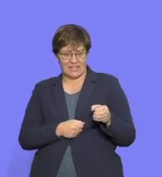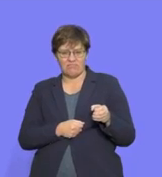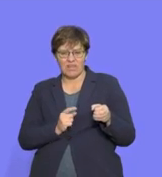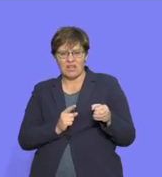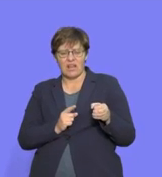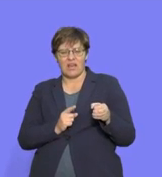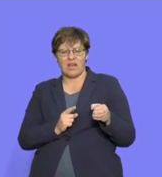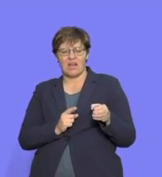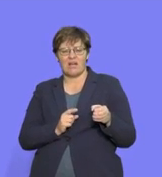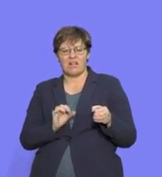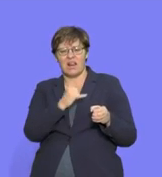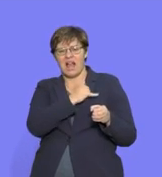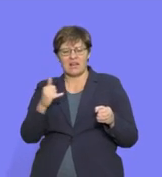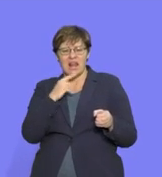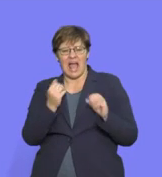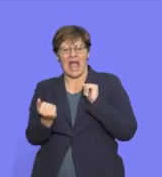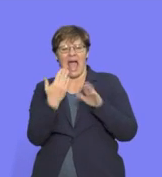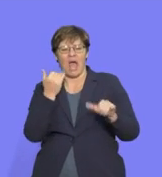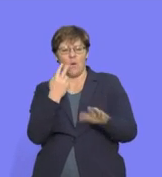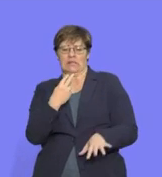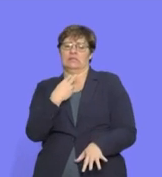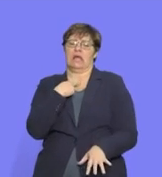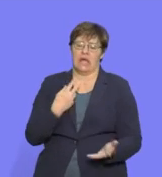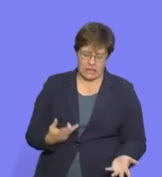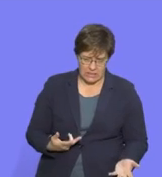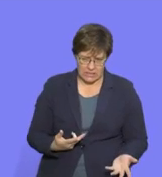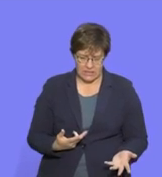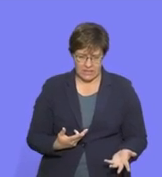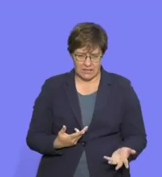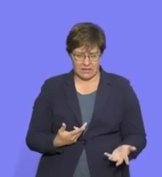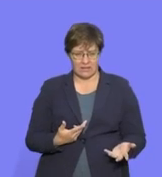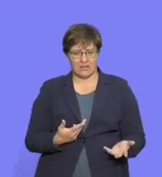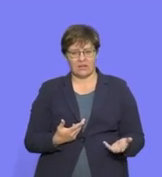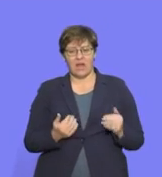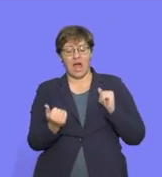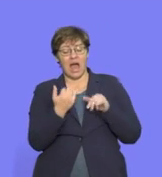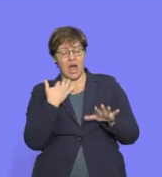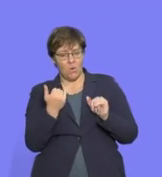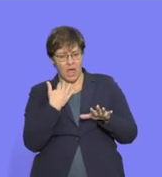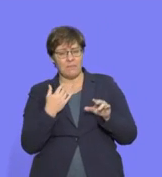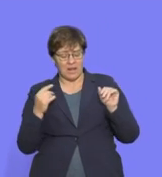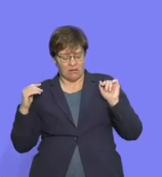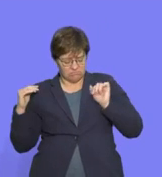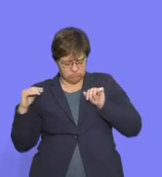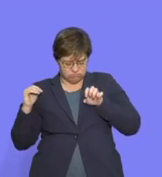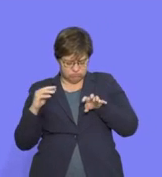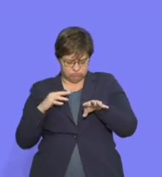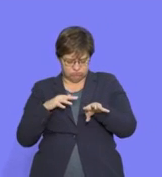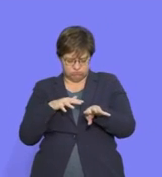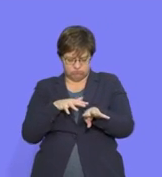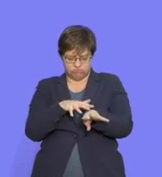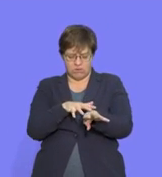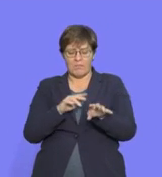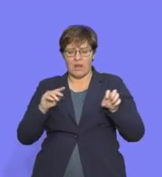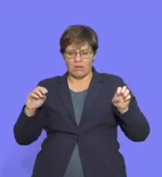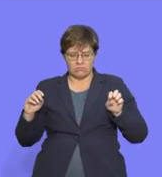to, imagine if I draw a line here, it's like being stuck on the highway. And the highway comes down to just one lane.